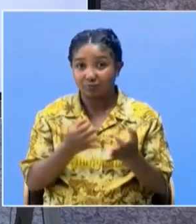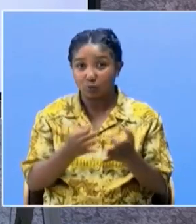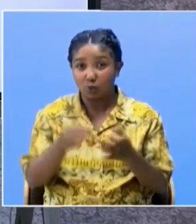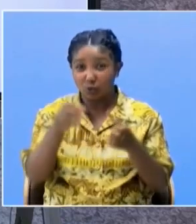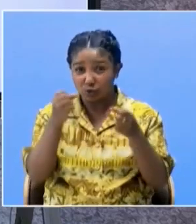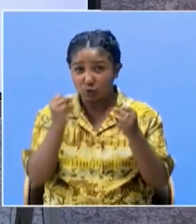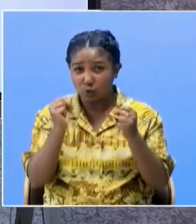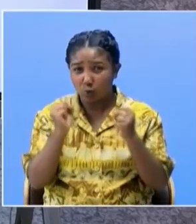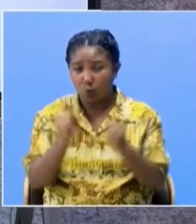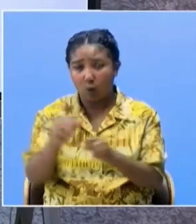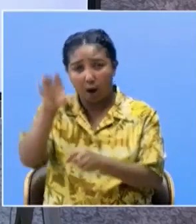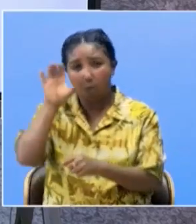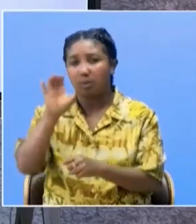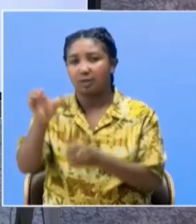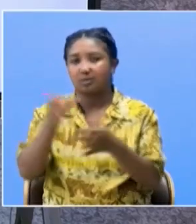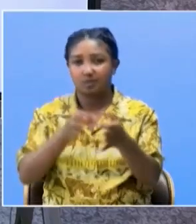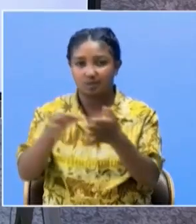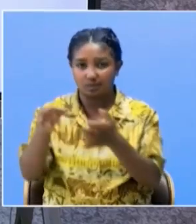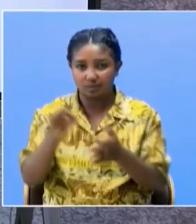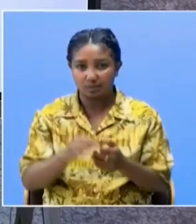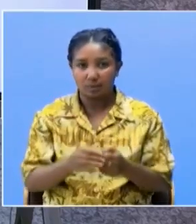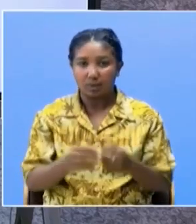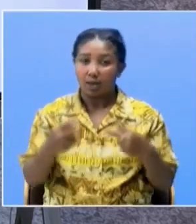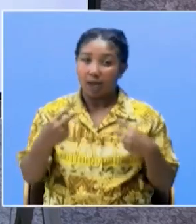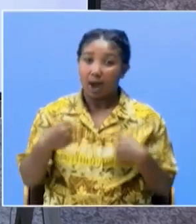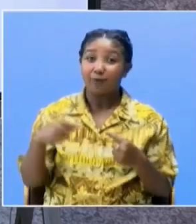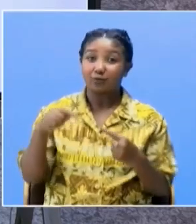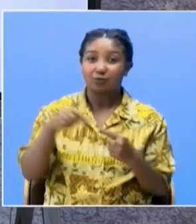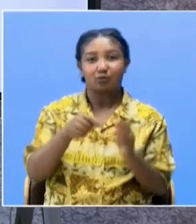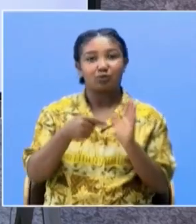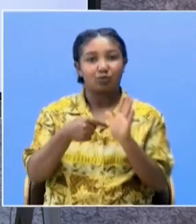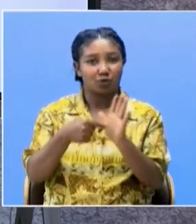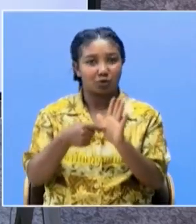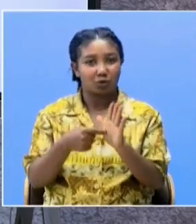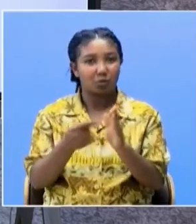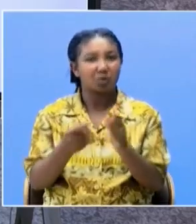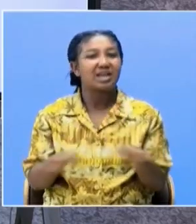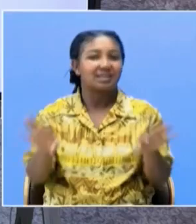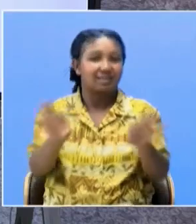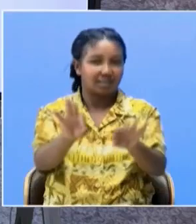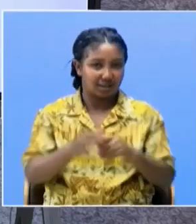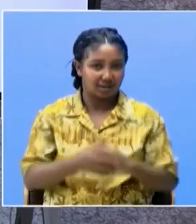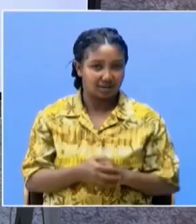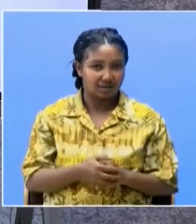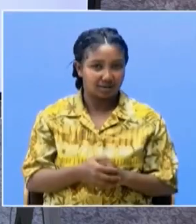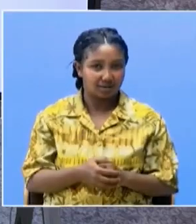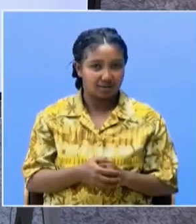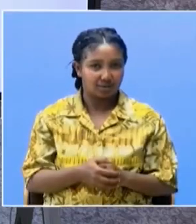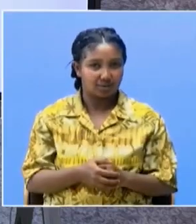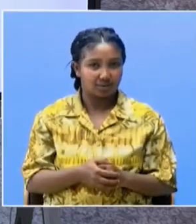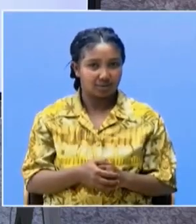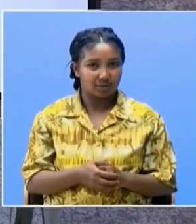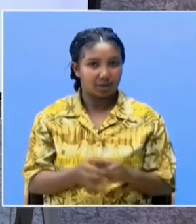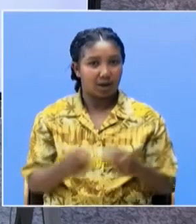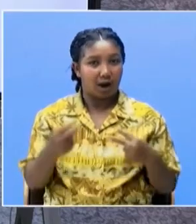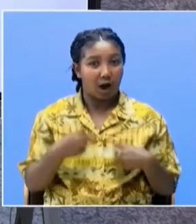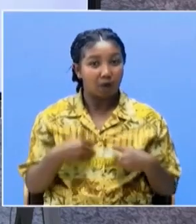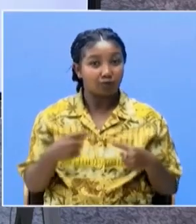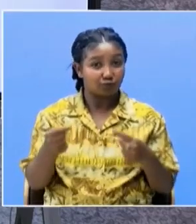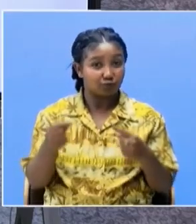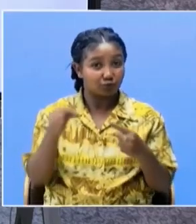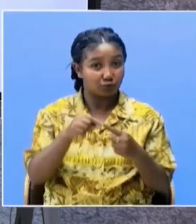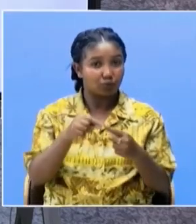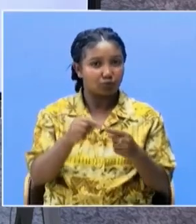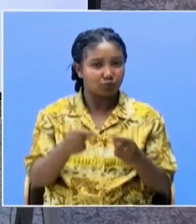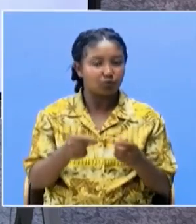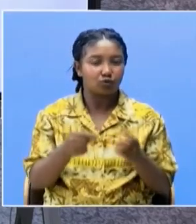strong obligation. And have to is to show necessity. Yeah? Have to is to show